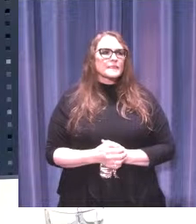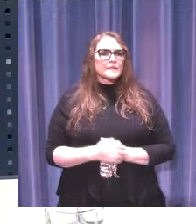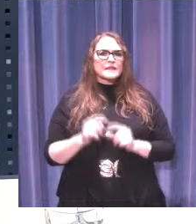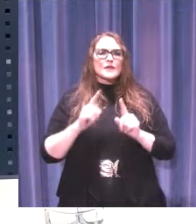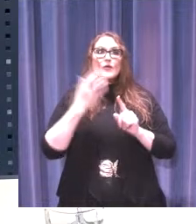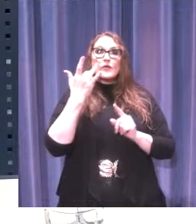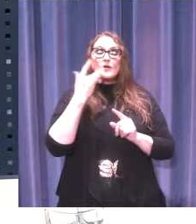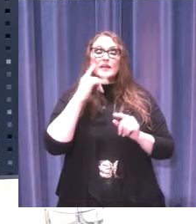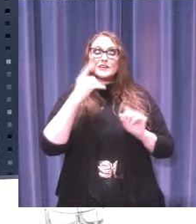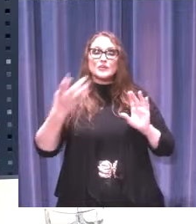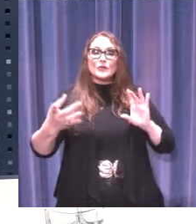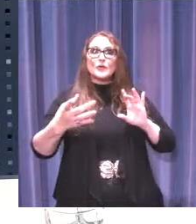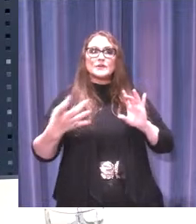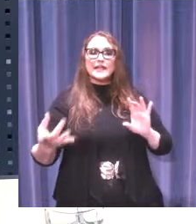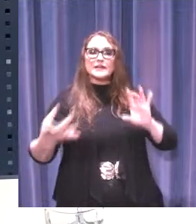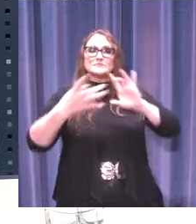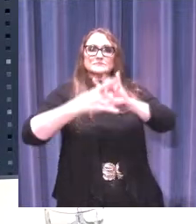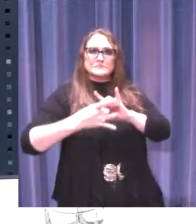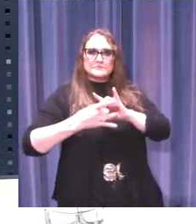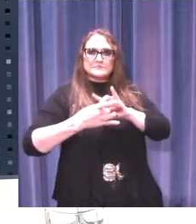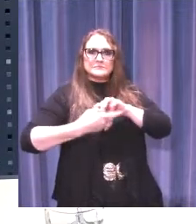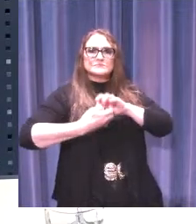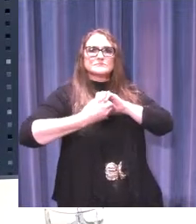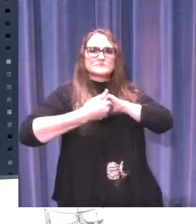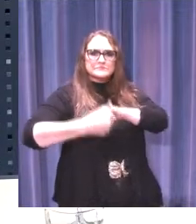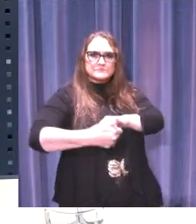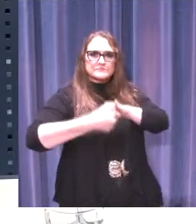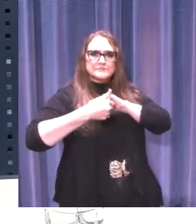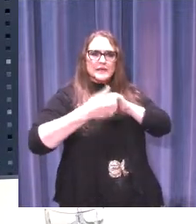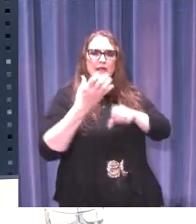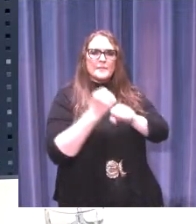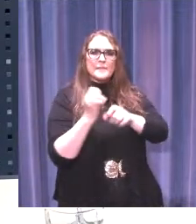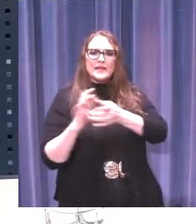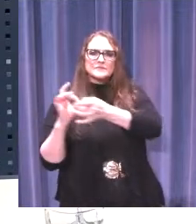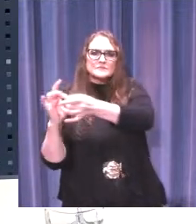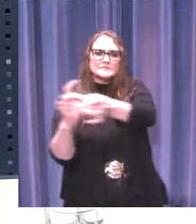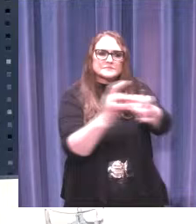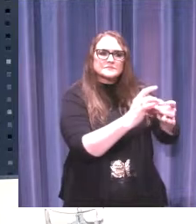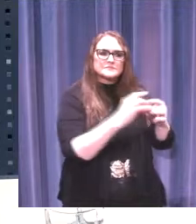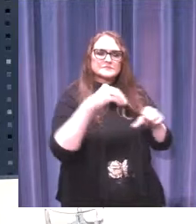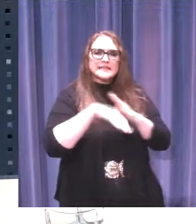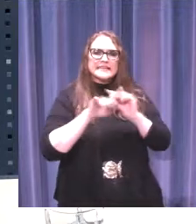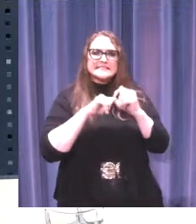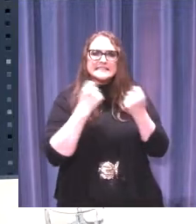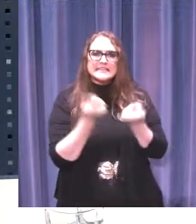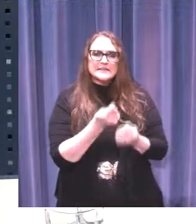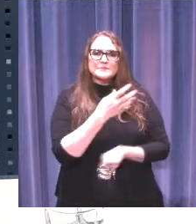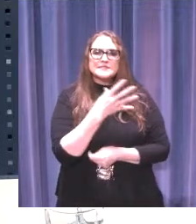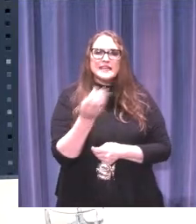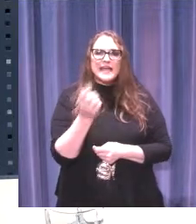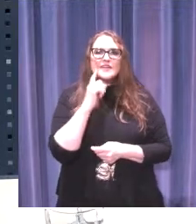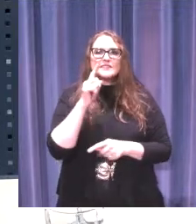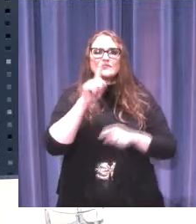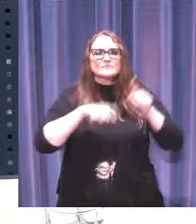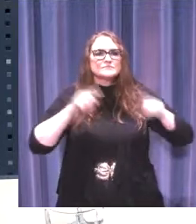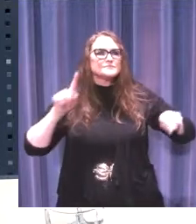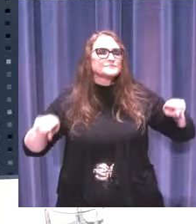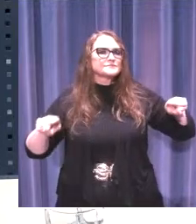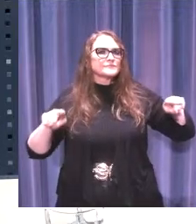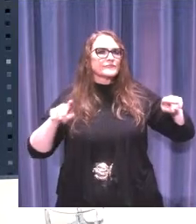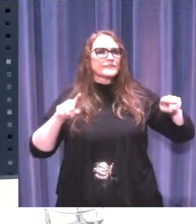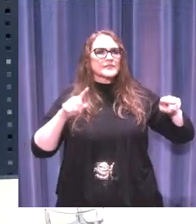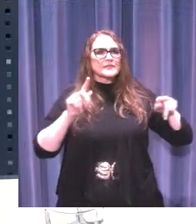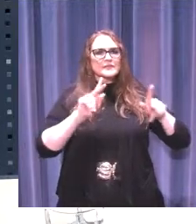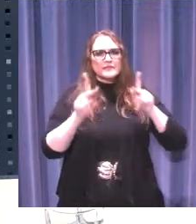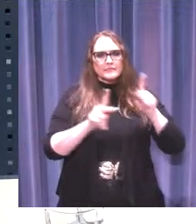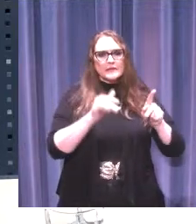bridges and to create cohesiveness between teams and the various